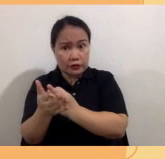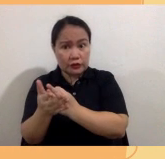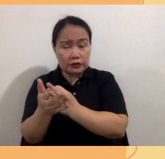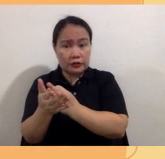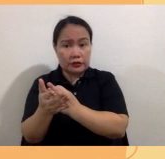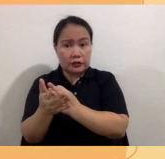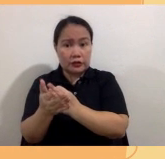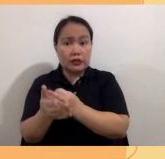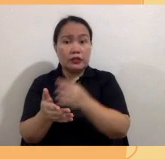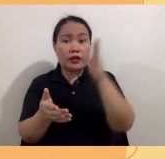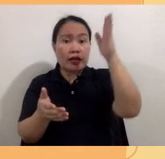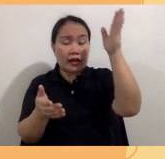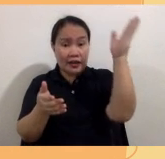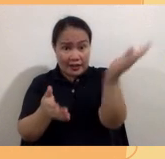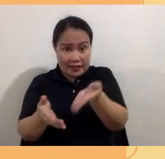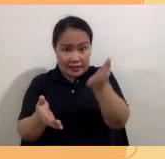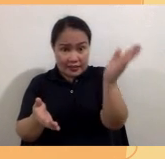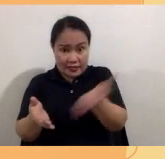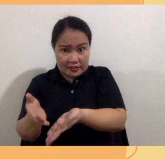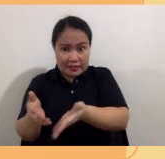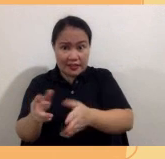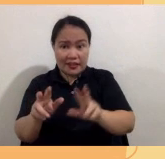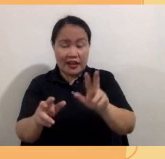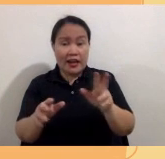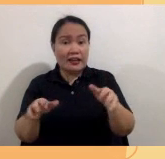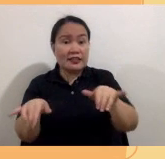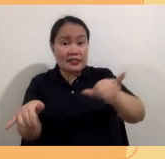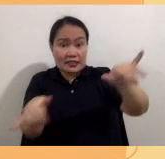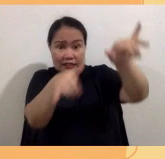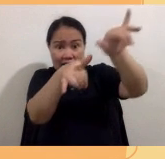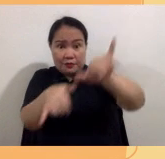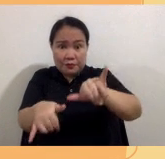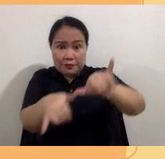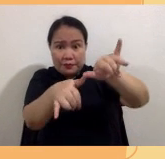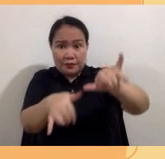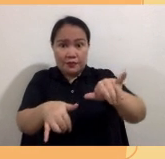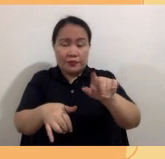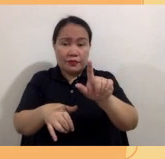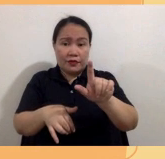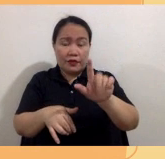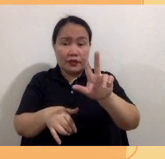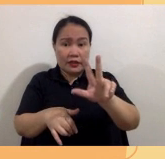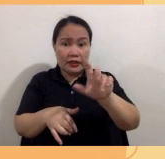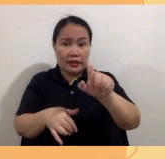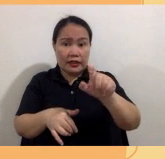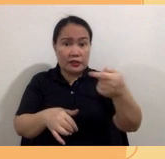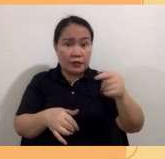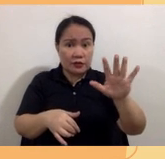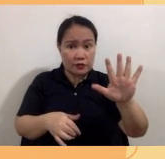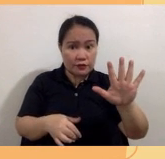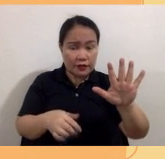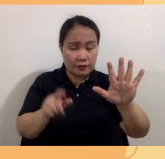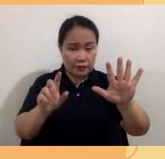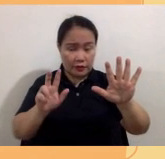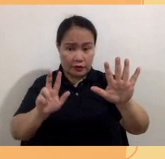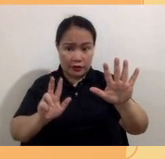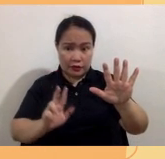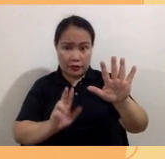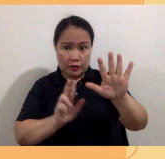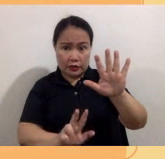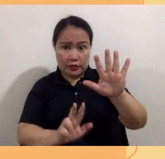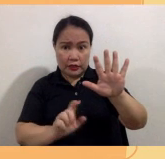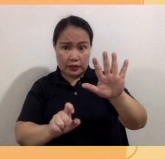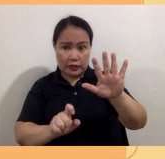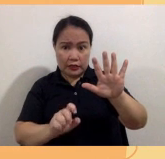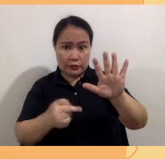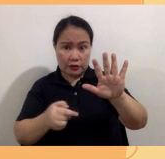numerator, anong next step? Cancel. Okay, you can now cancel or divide. So, what's left is we have